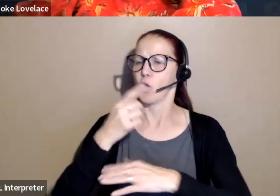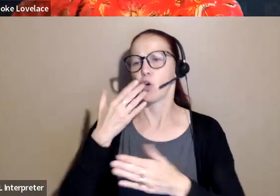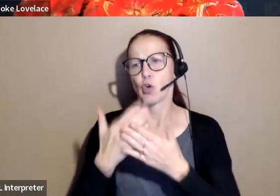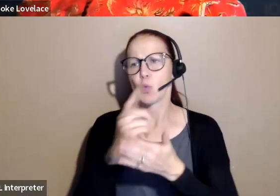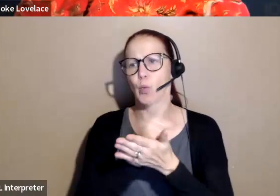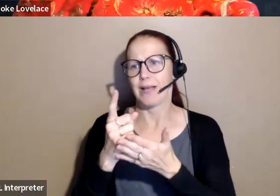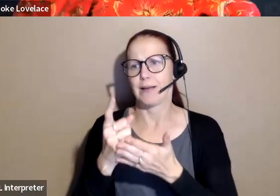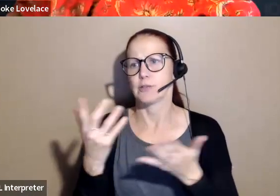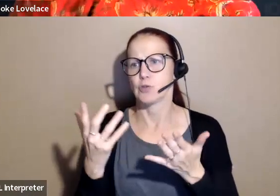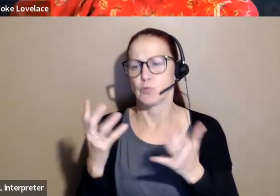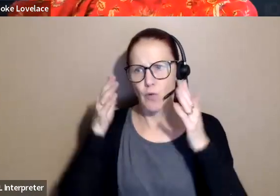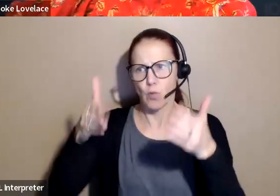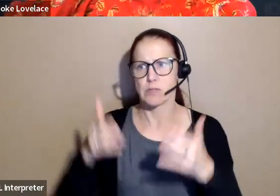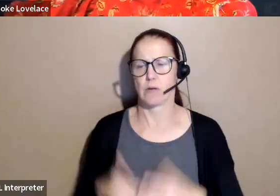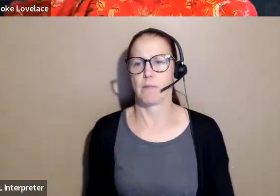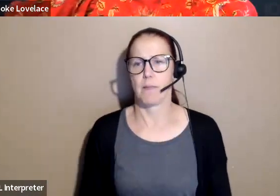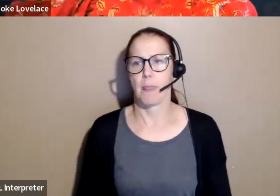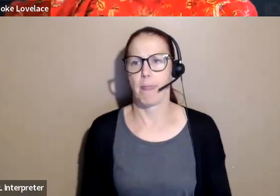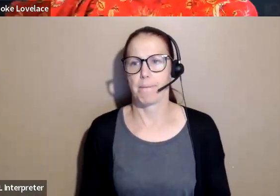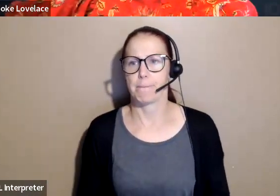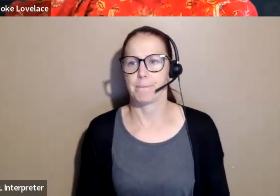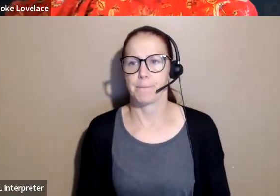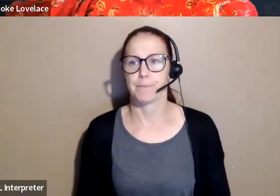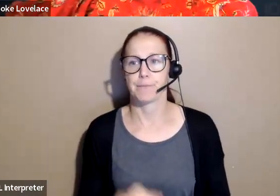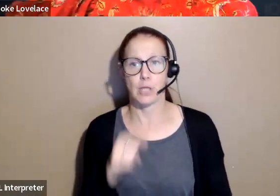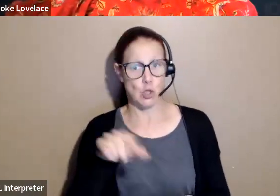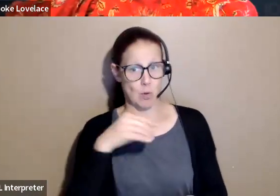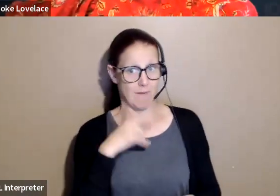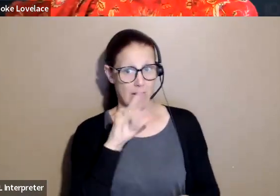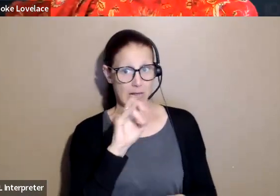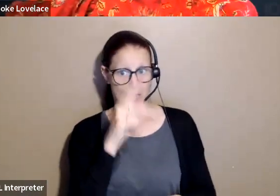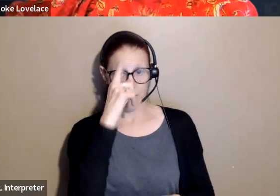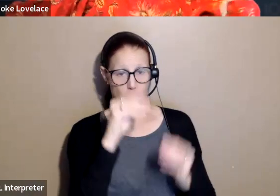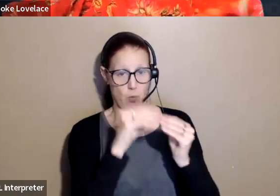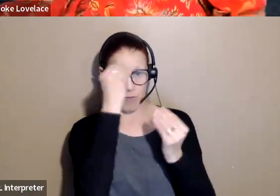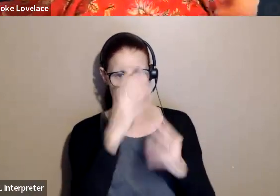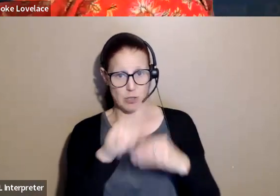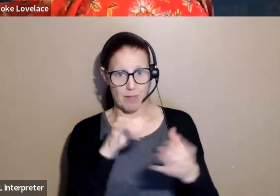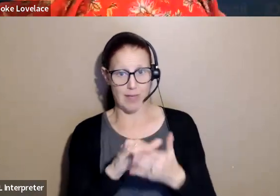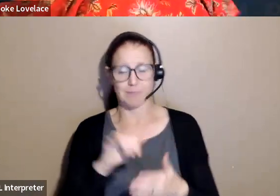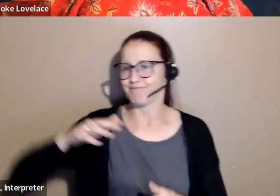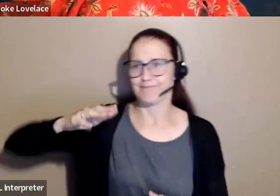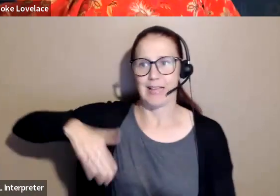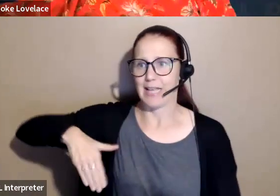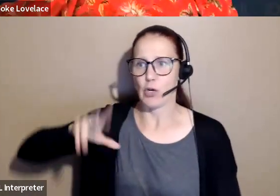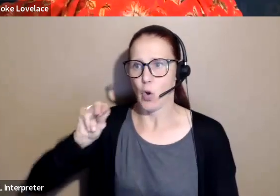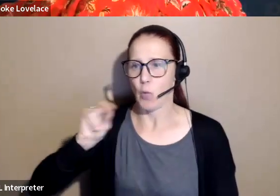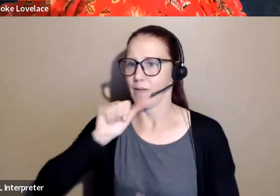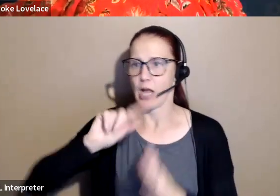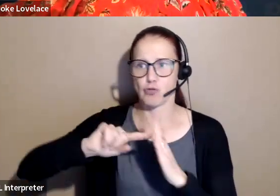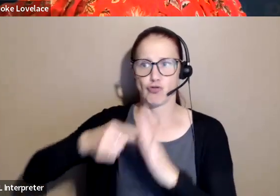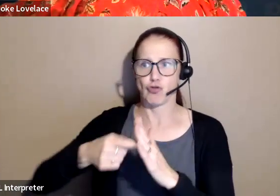target. Yeah. Do you guys have a link for more information on that by chance? We do not. No, we haven't started